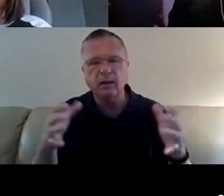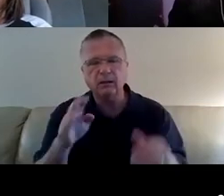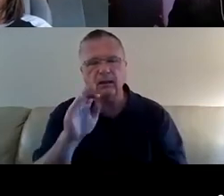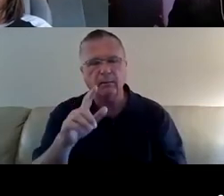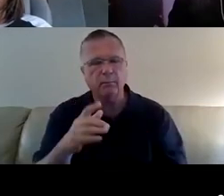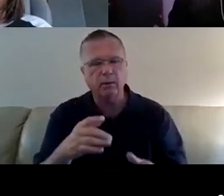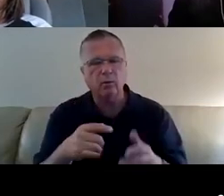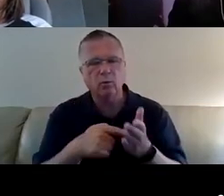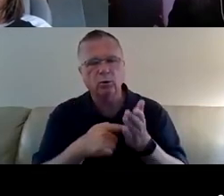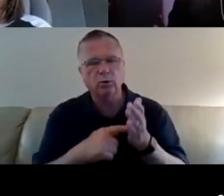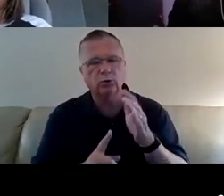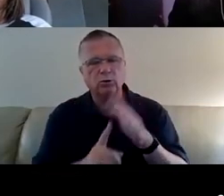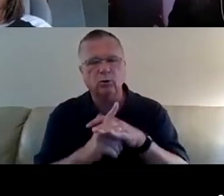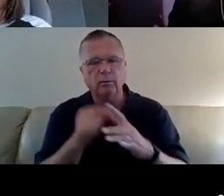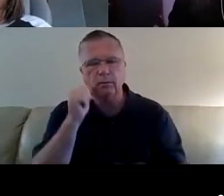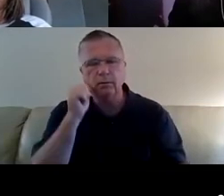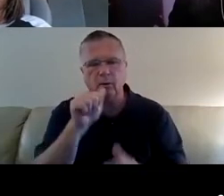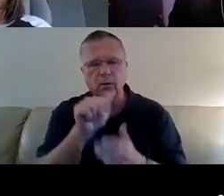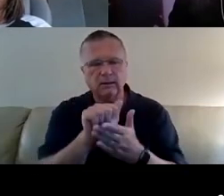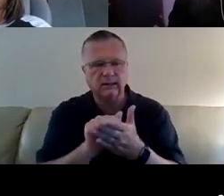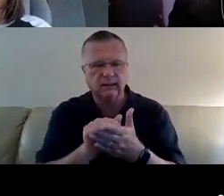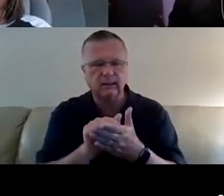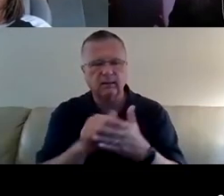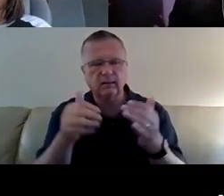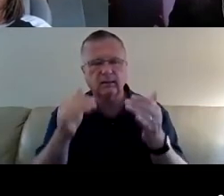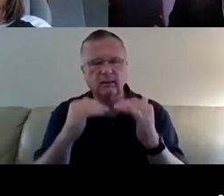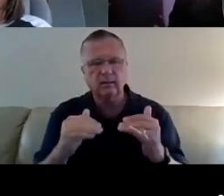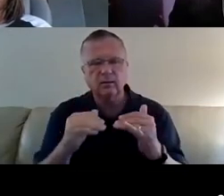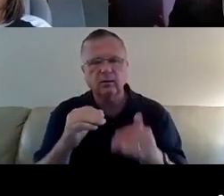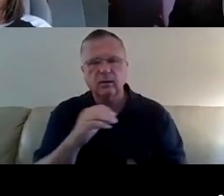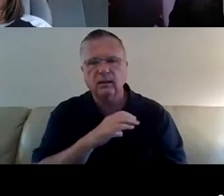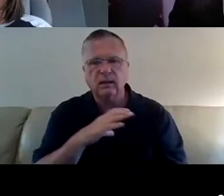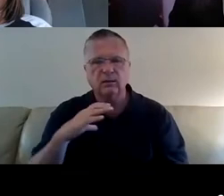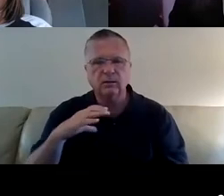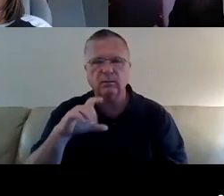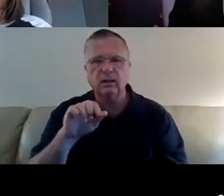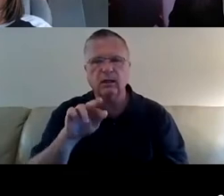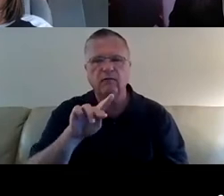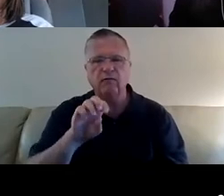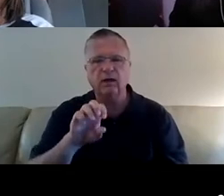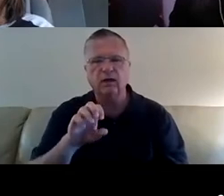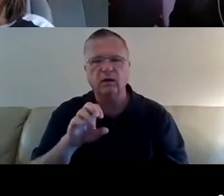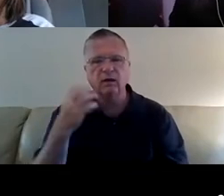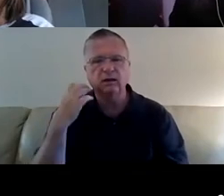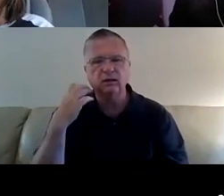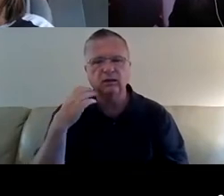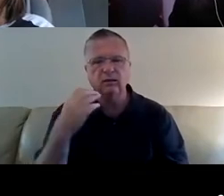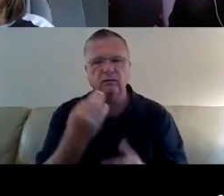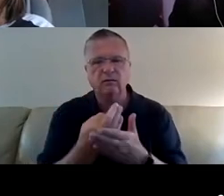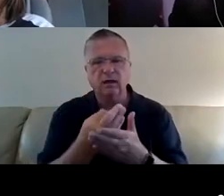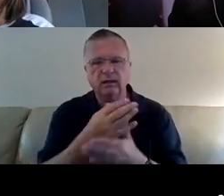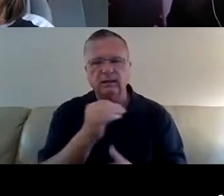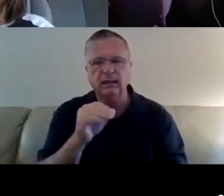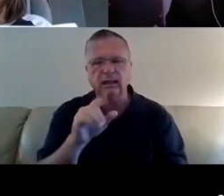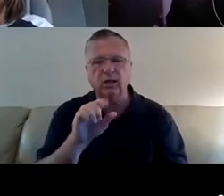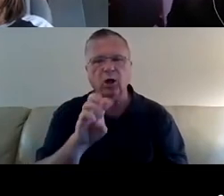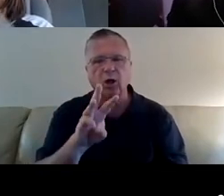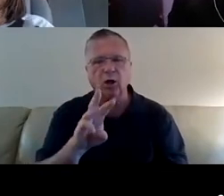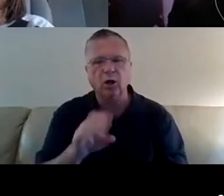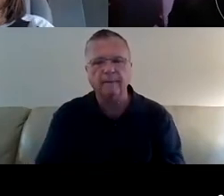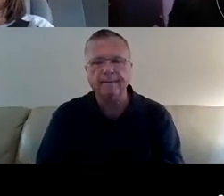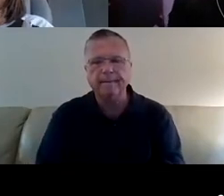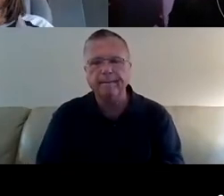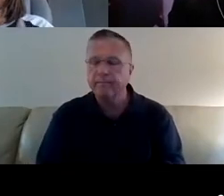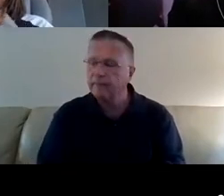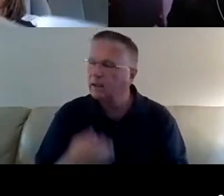on tomorrow's agenda. That takes us to Councilman Lavelle, Chair of Finance and Law. President.